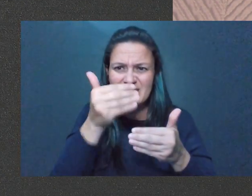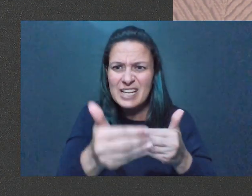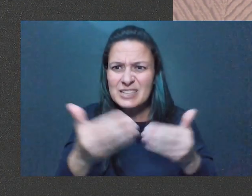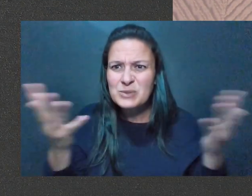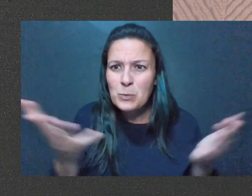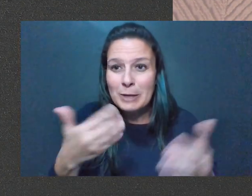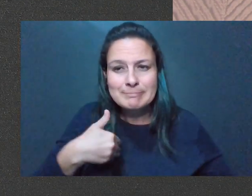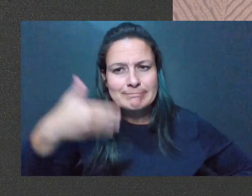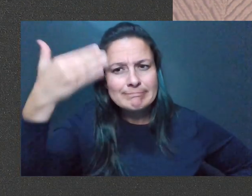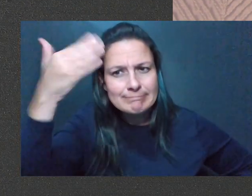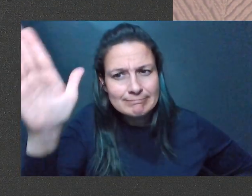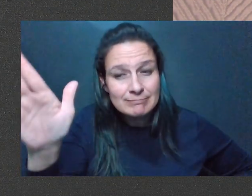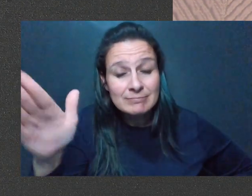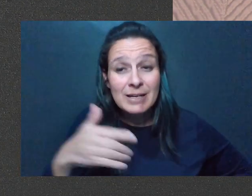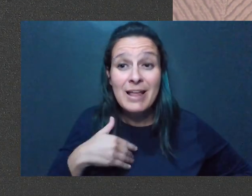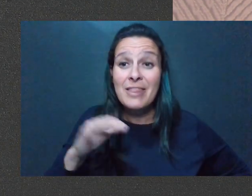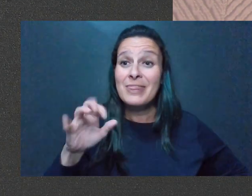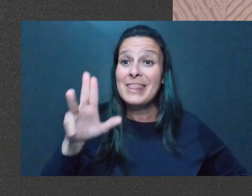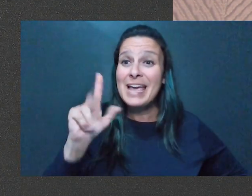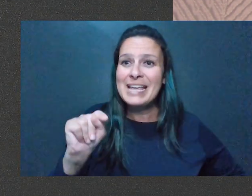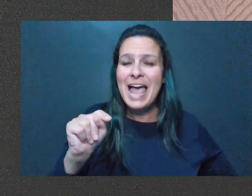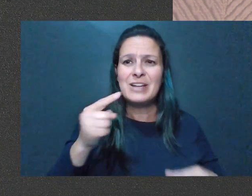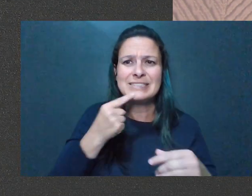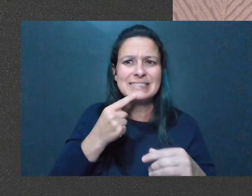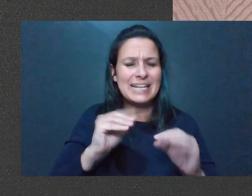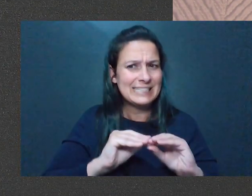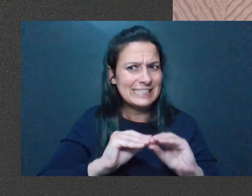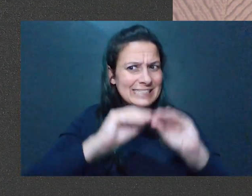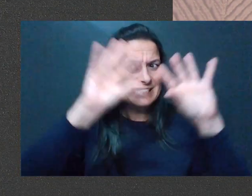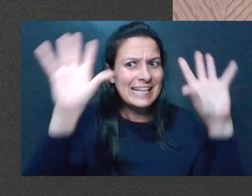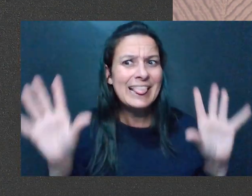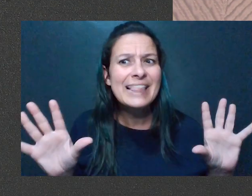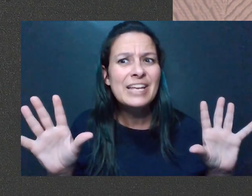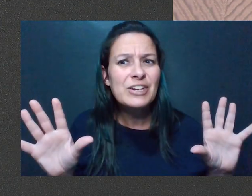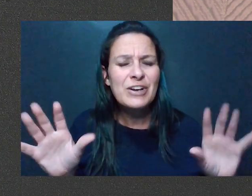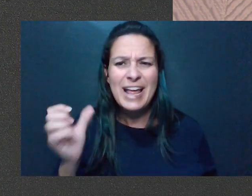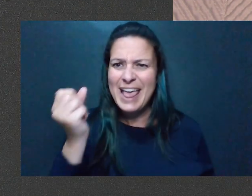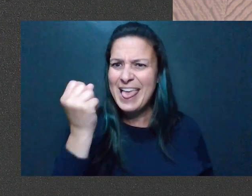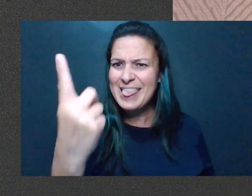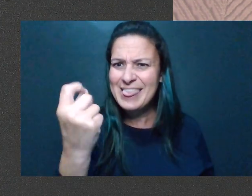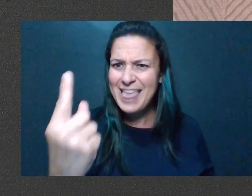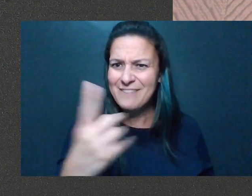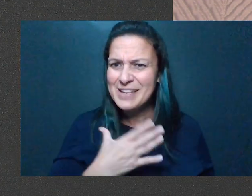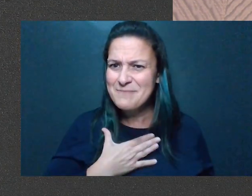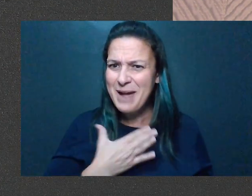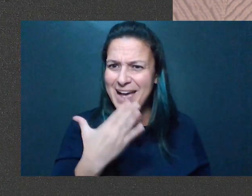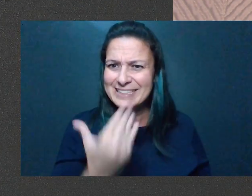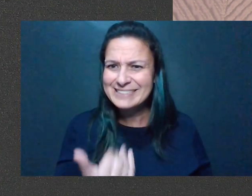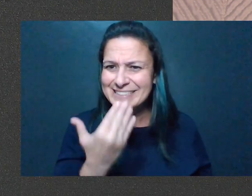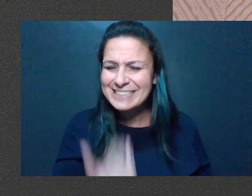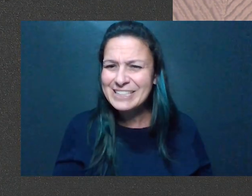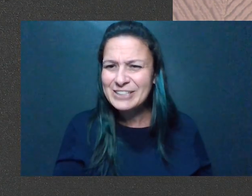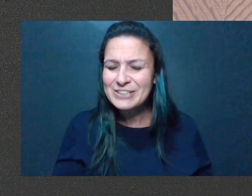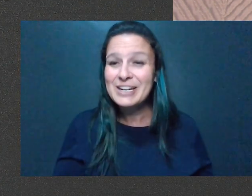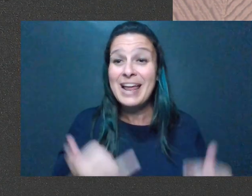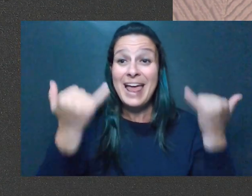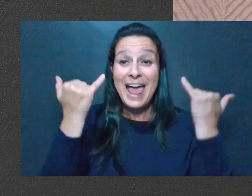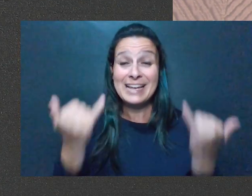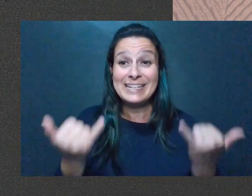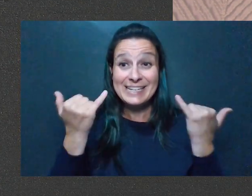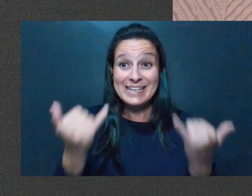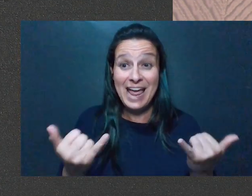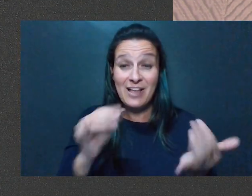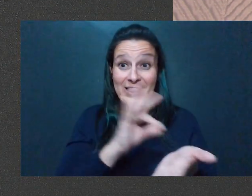The Count cried, "It's clear, 11, my dear, and now let